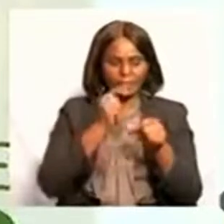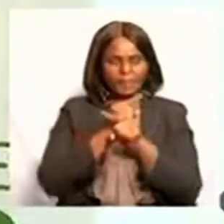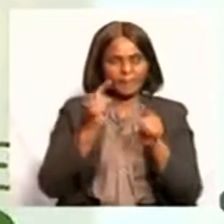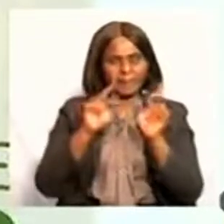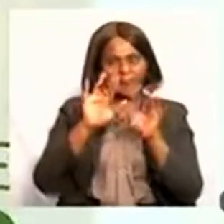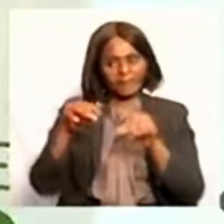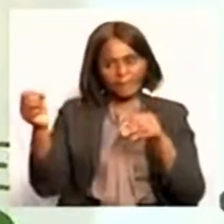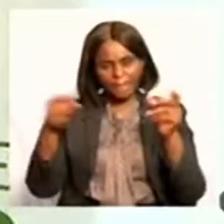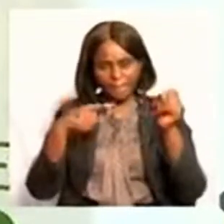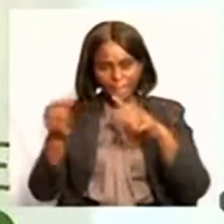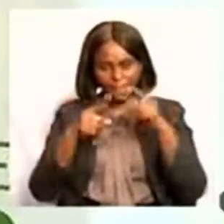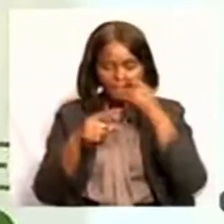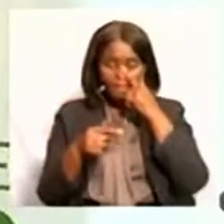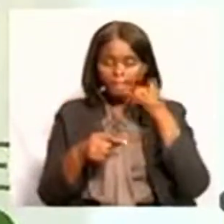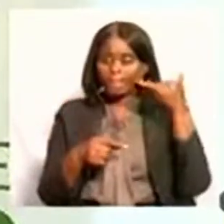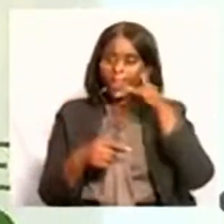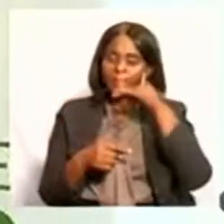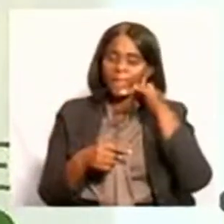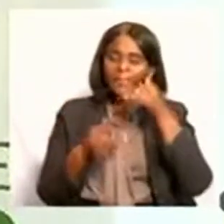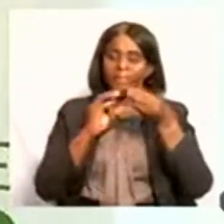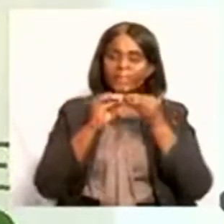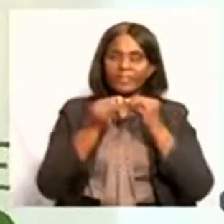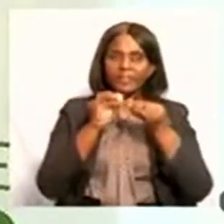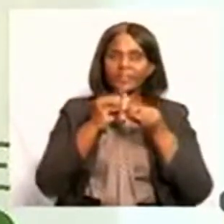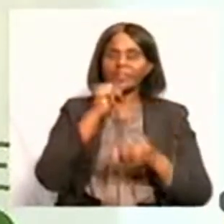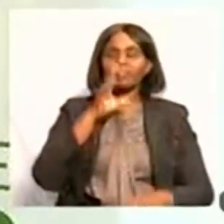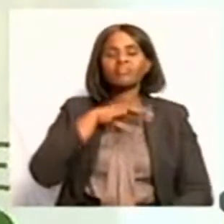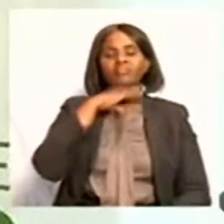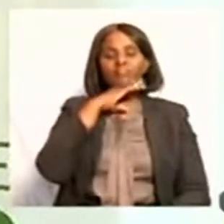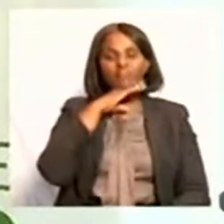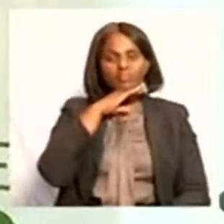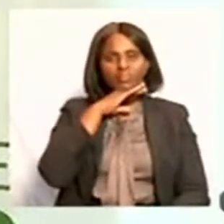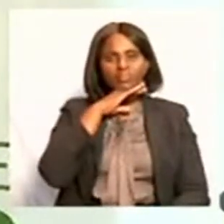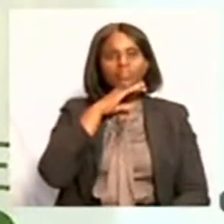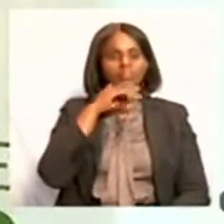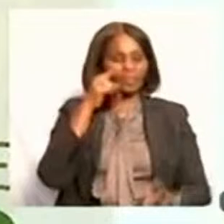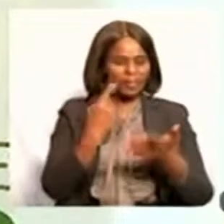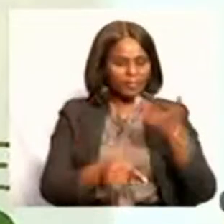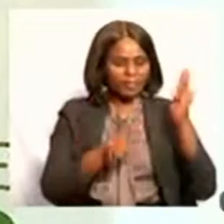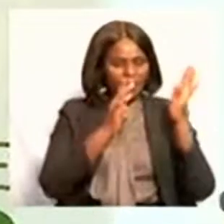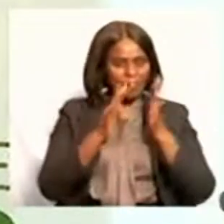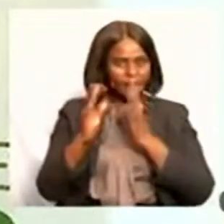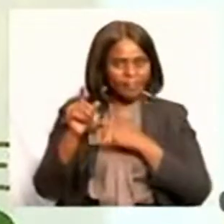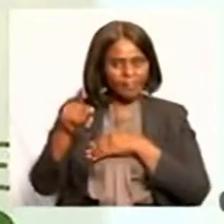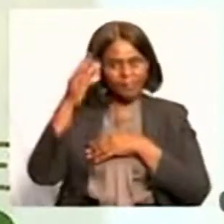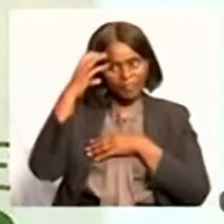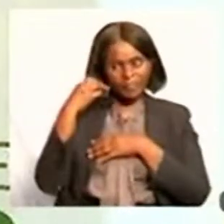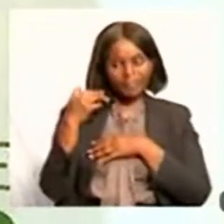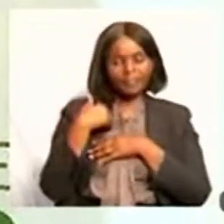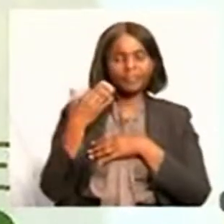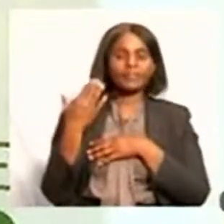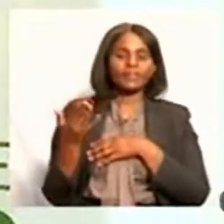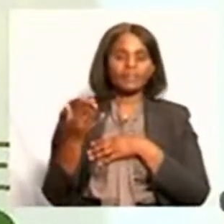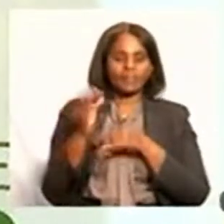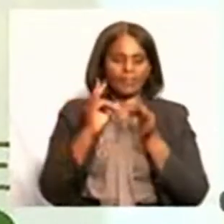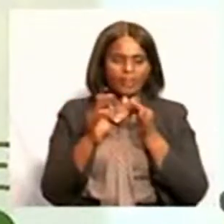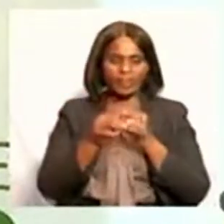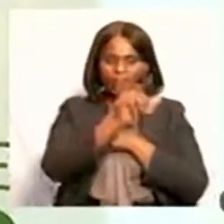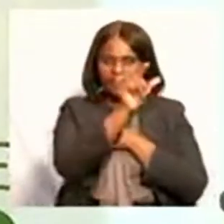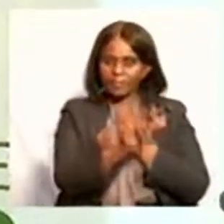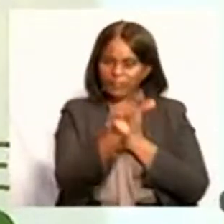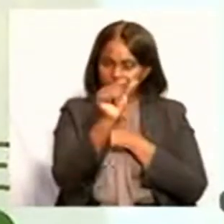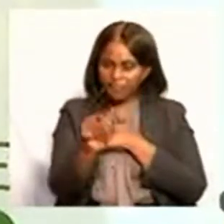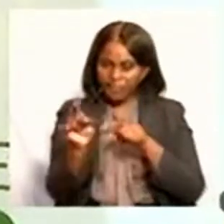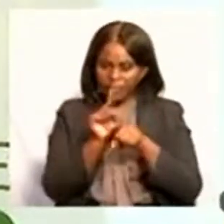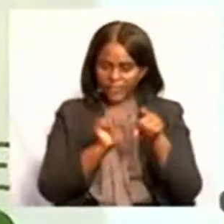your telephone line is not enough. And it says, what measures does the office take if an individual